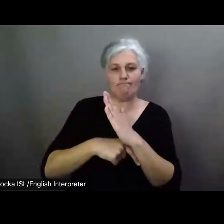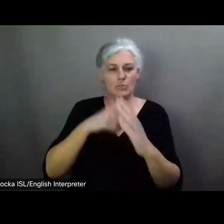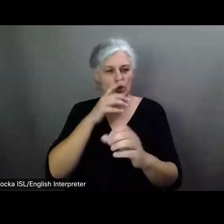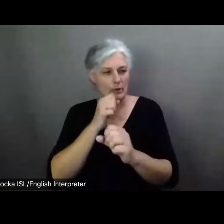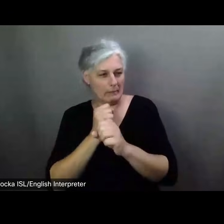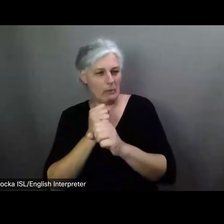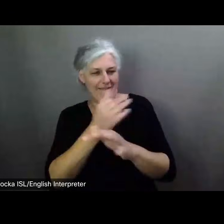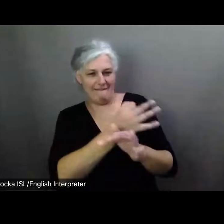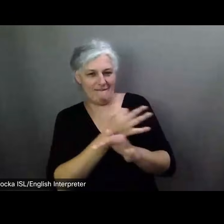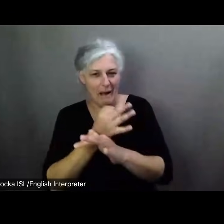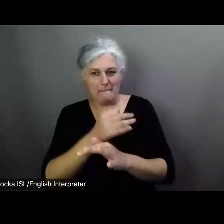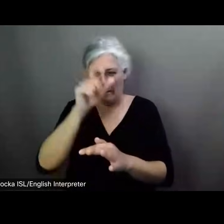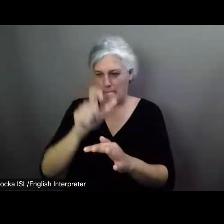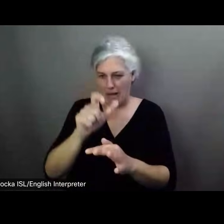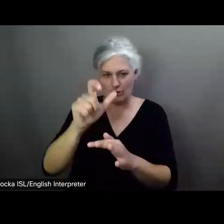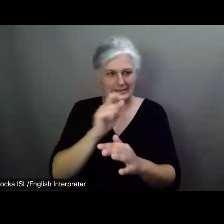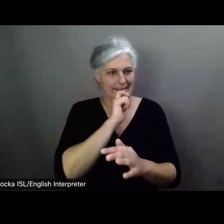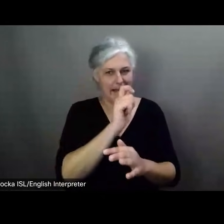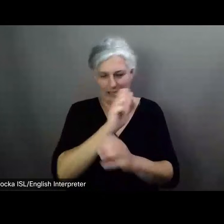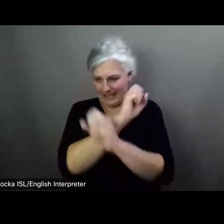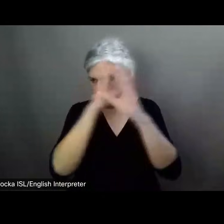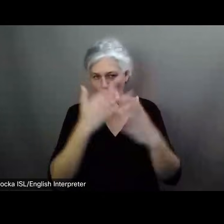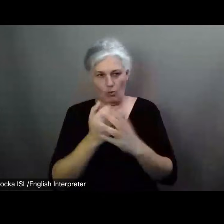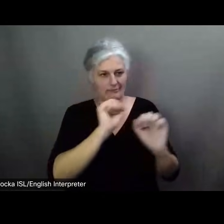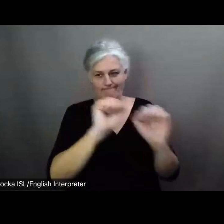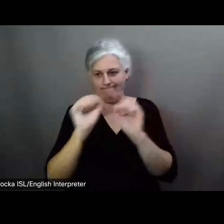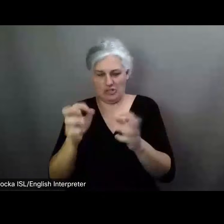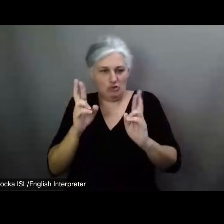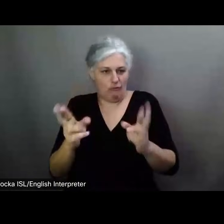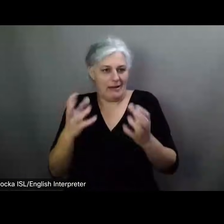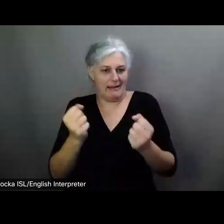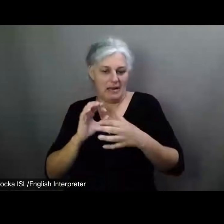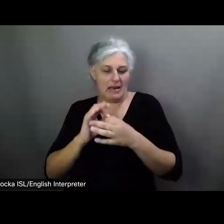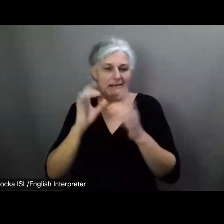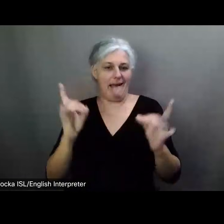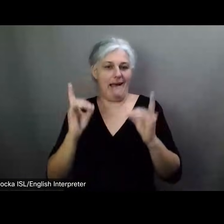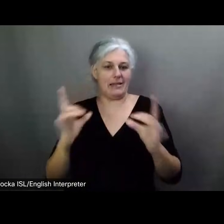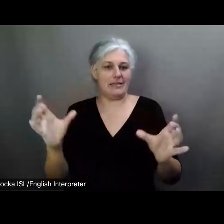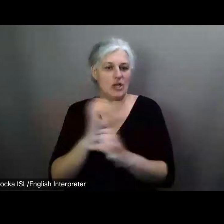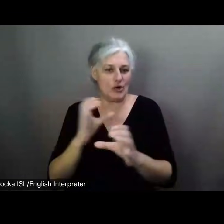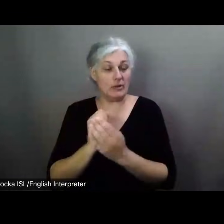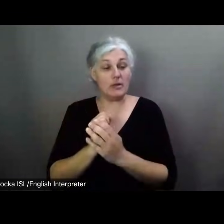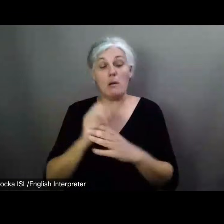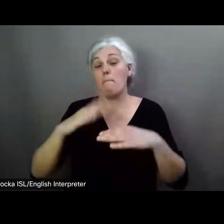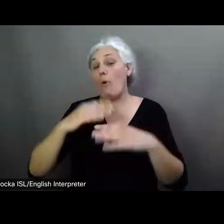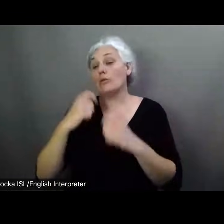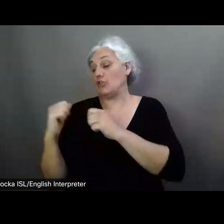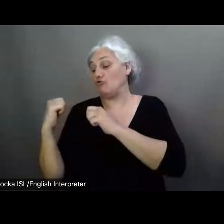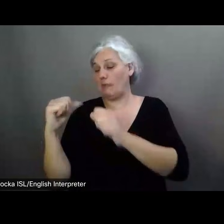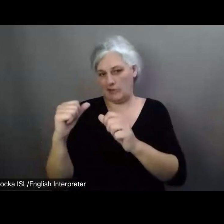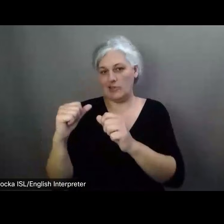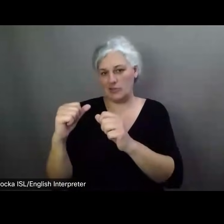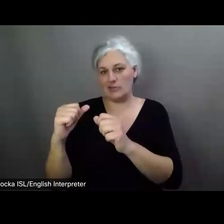families, patients, what they have a right to know about in healthcare. It moves beyond what was a traditional stance